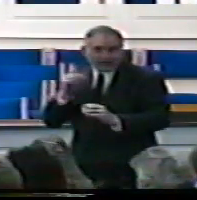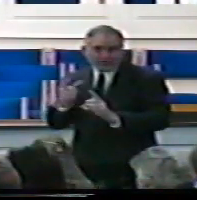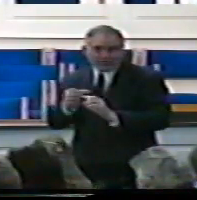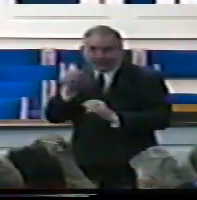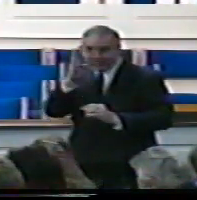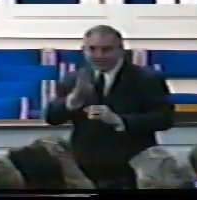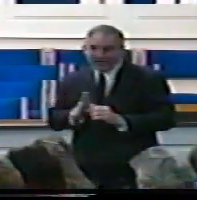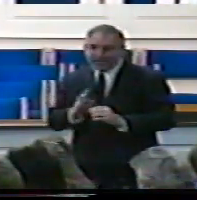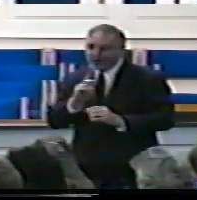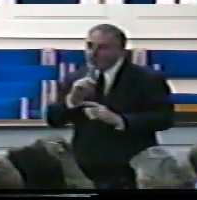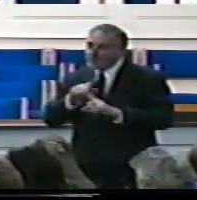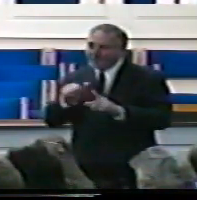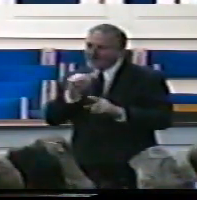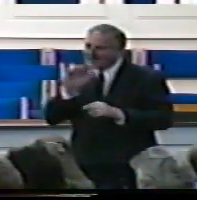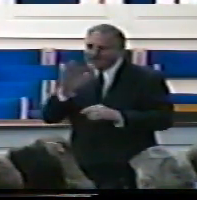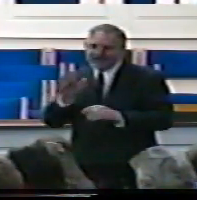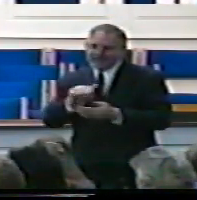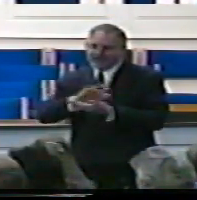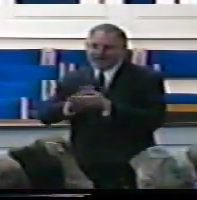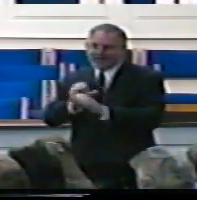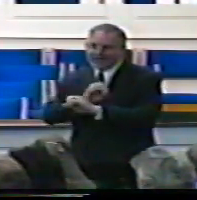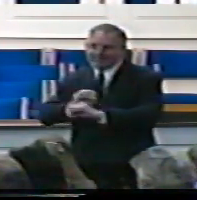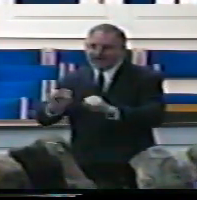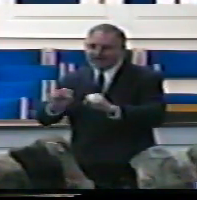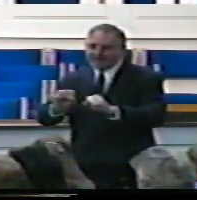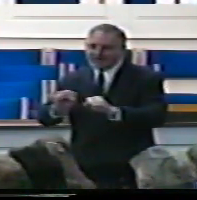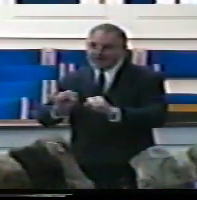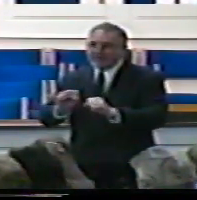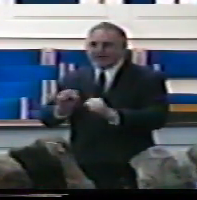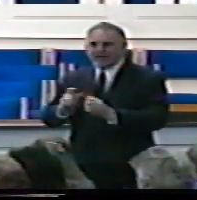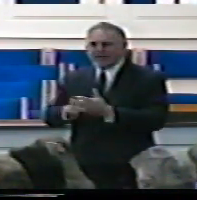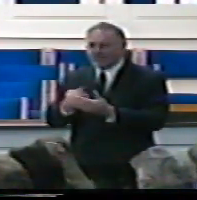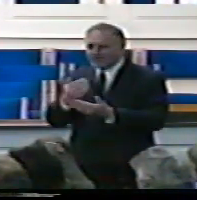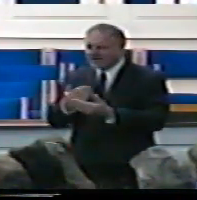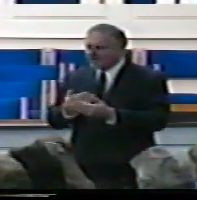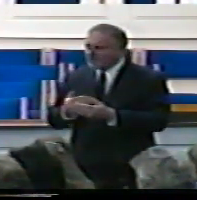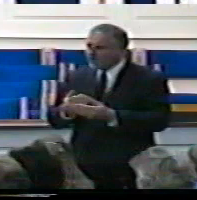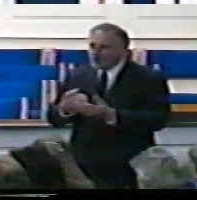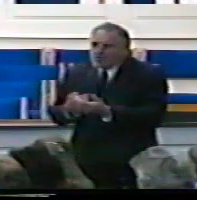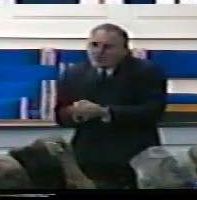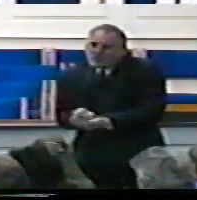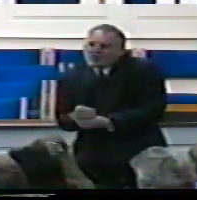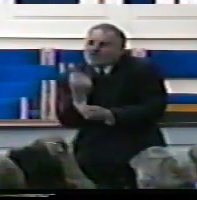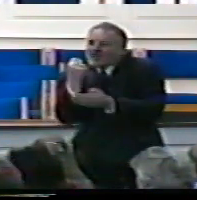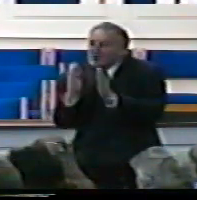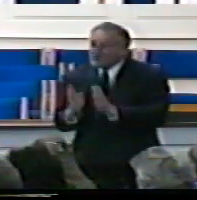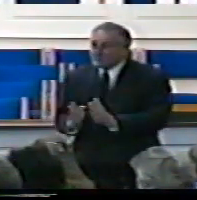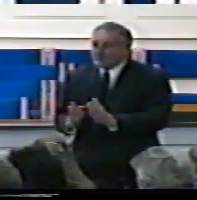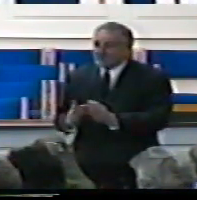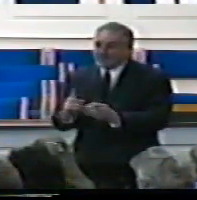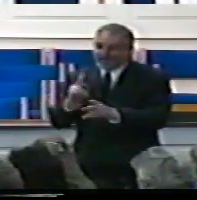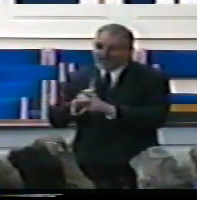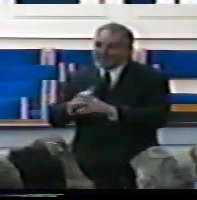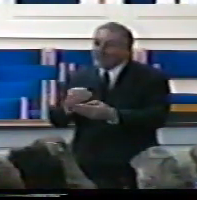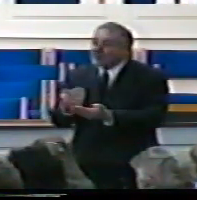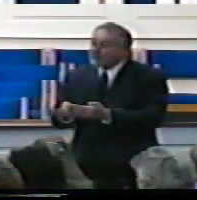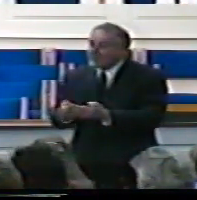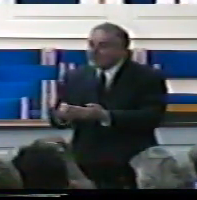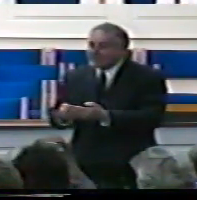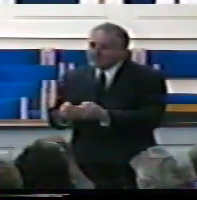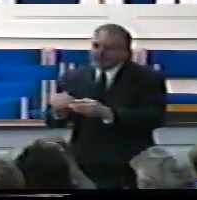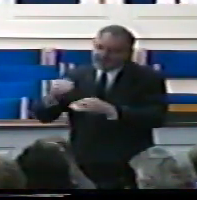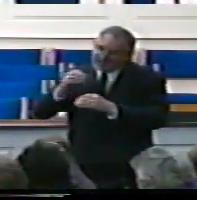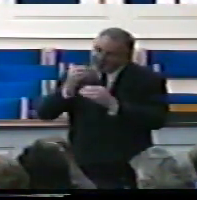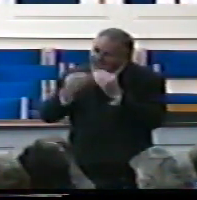but he didn't become saved. He did the works. He was the treasurer of that organization, but he was not saved. He ate at the Lord's